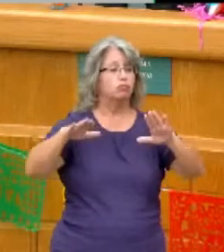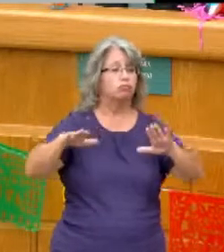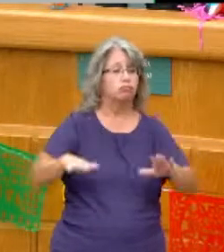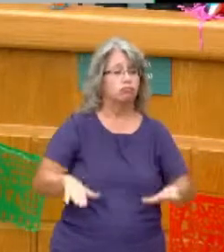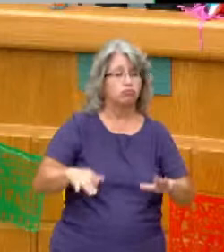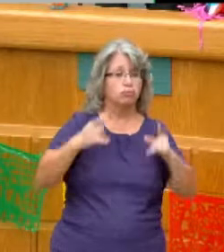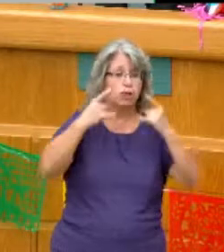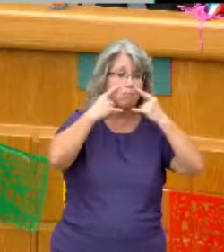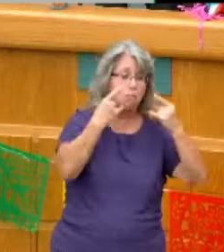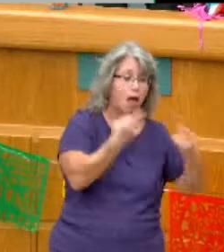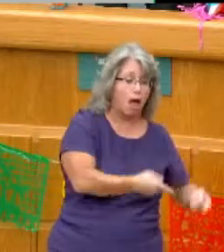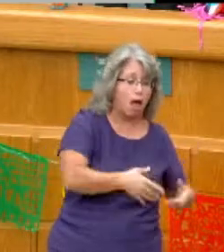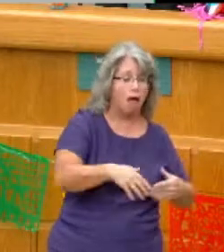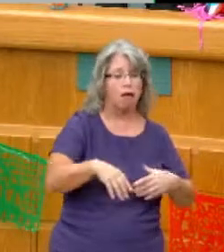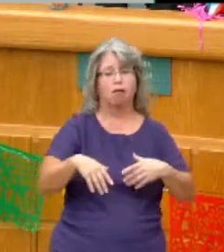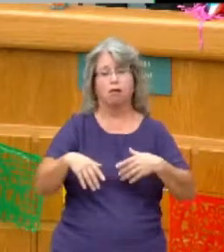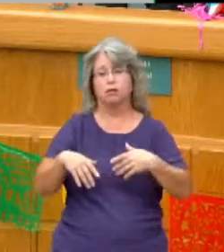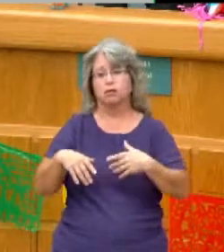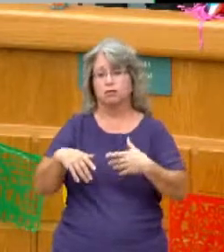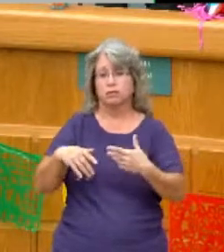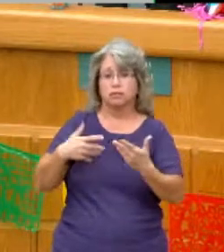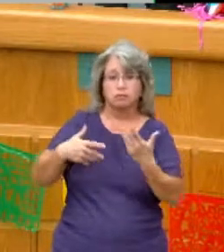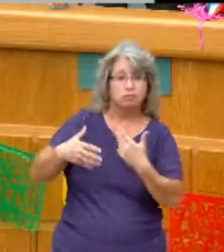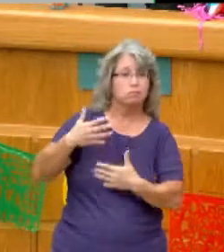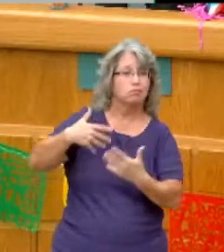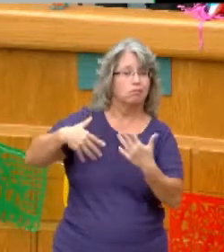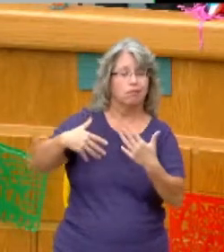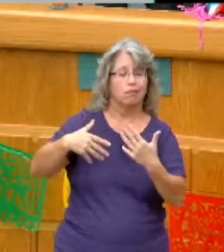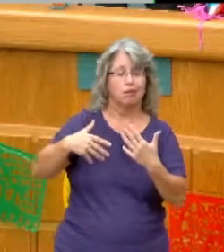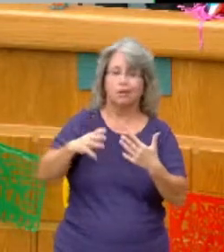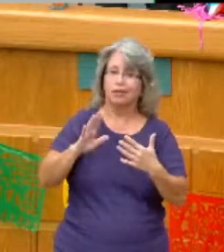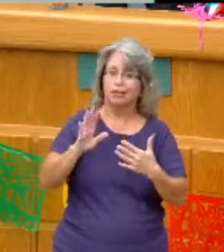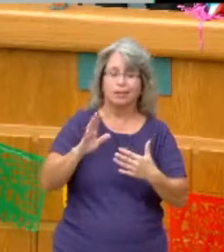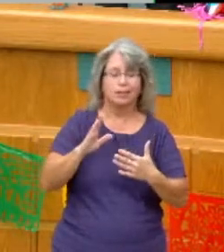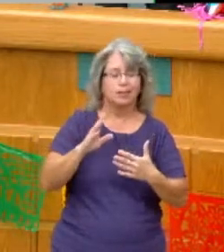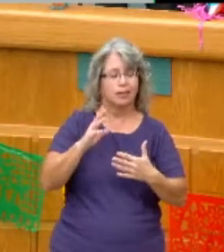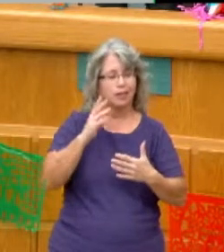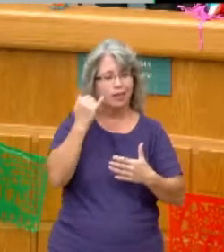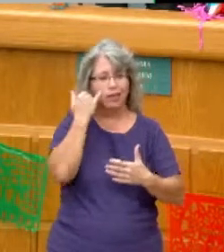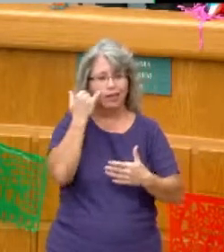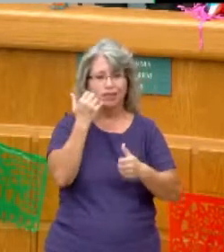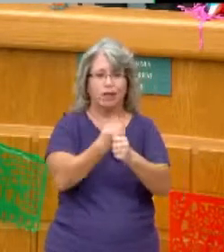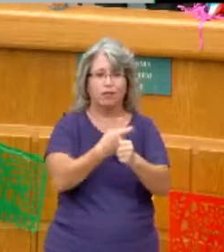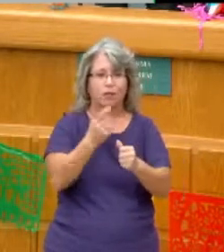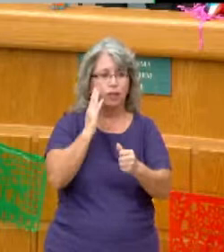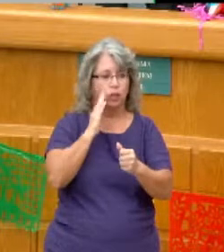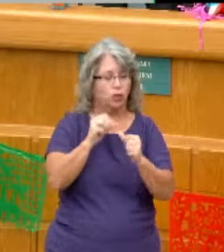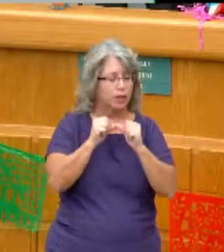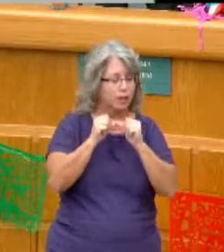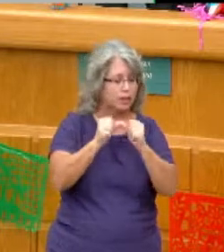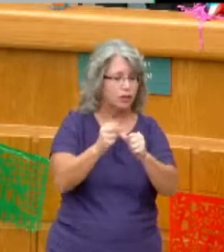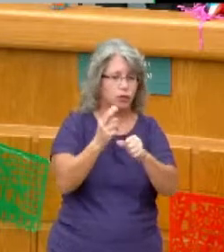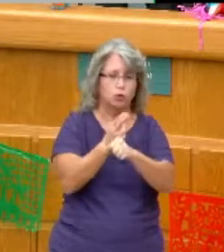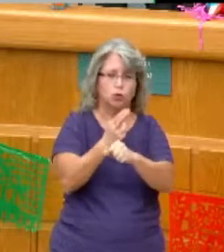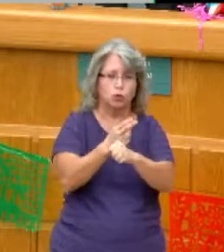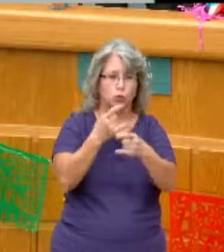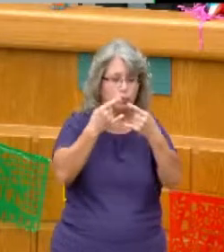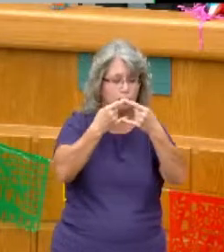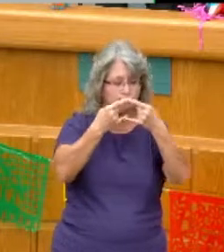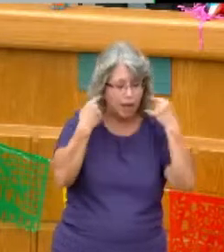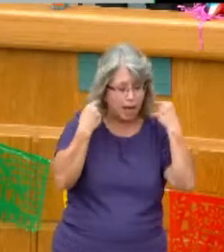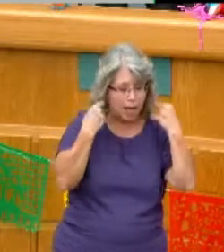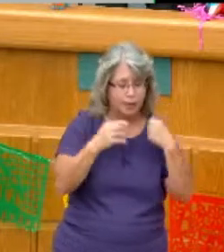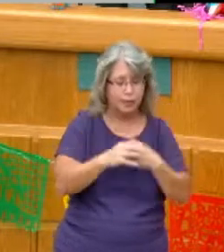our masks. So everybody should keep their masks on as long as you do that. As long as your people haven't